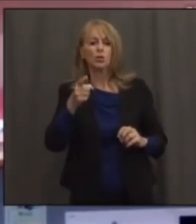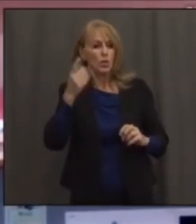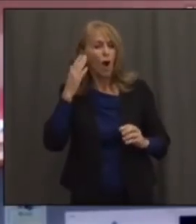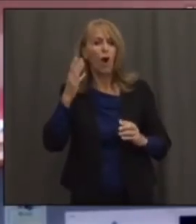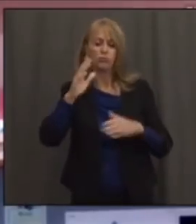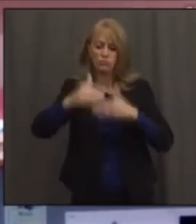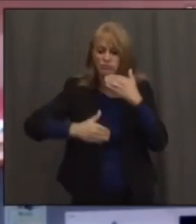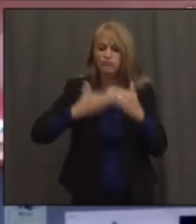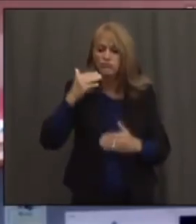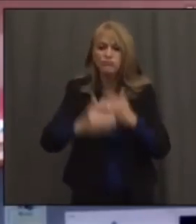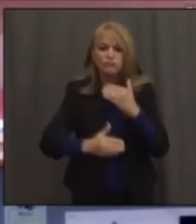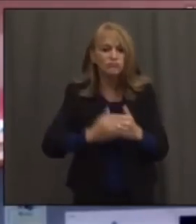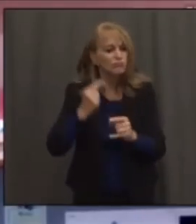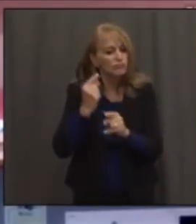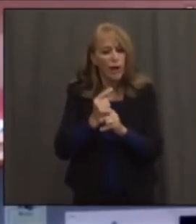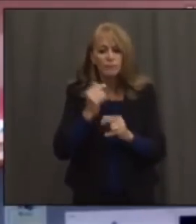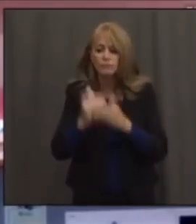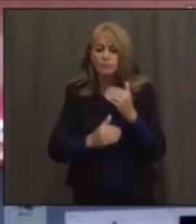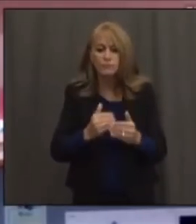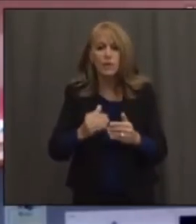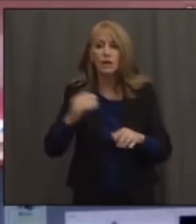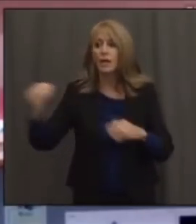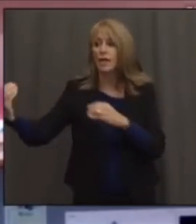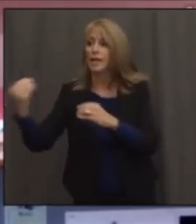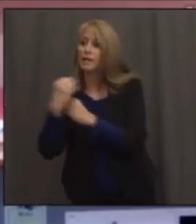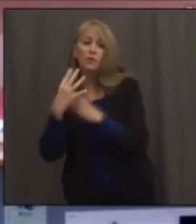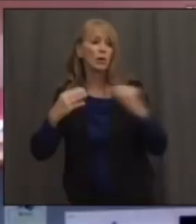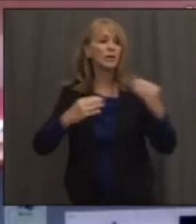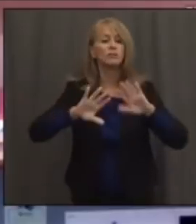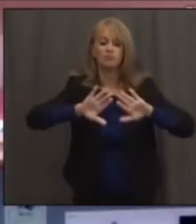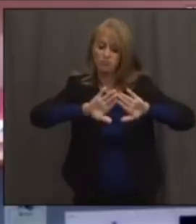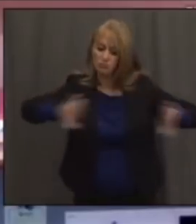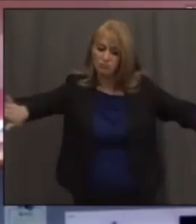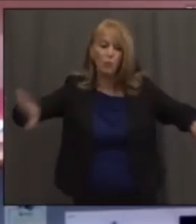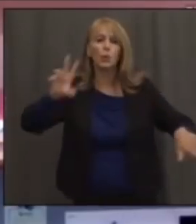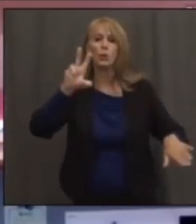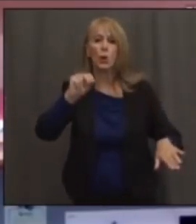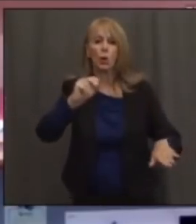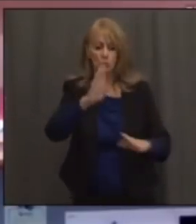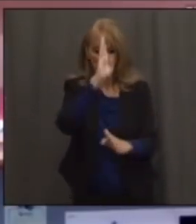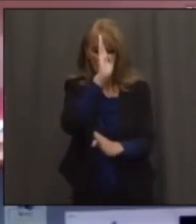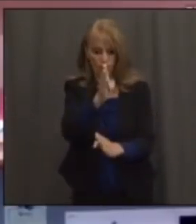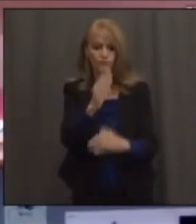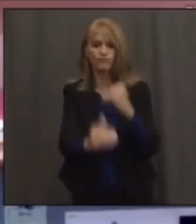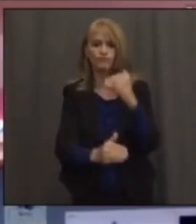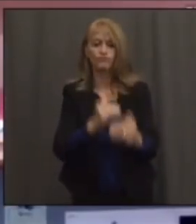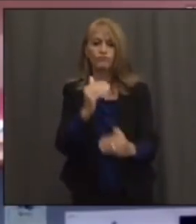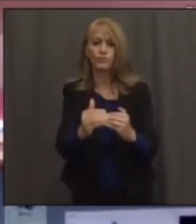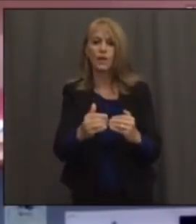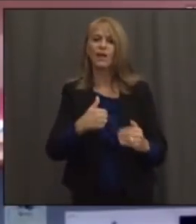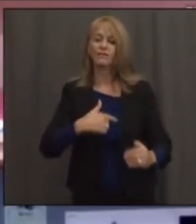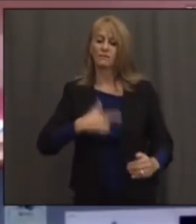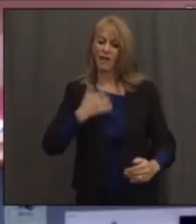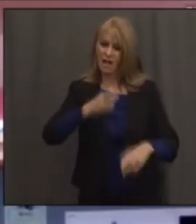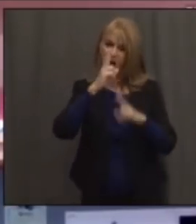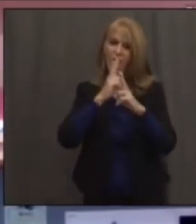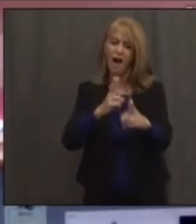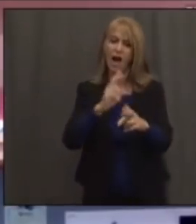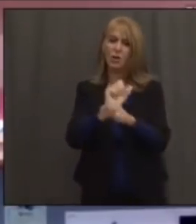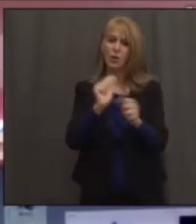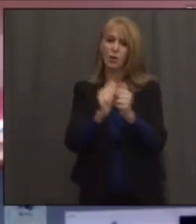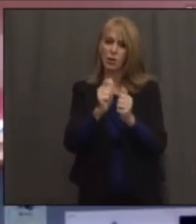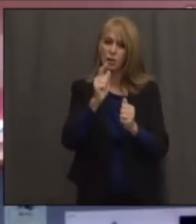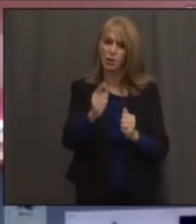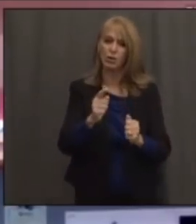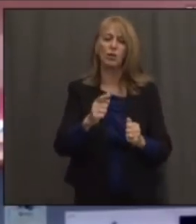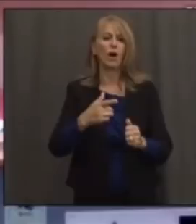do what's right for the state and not get influenced by just the political winds. And it's been a privilege working with you, privilege being